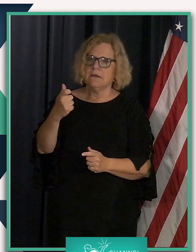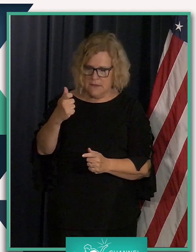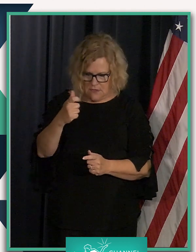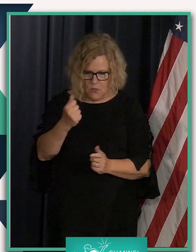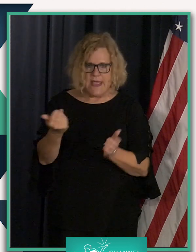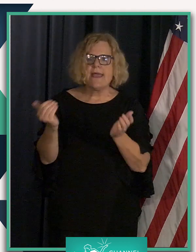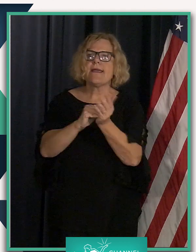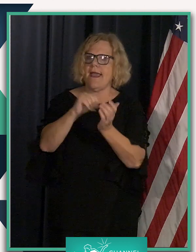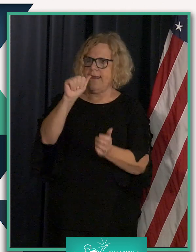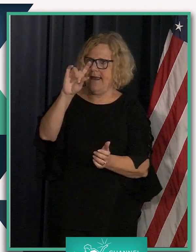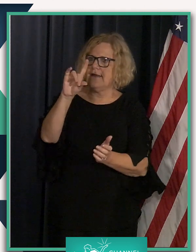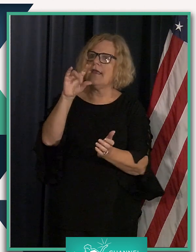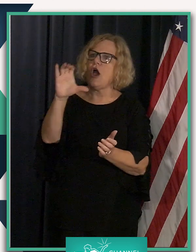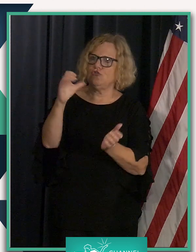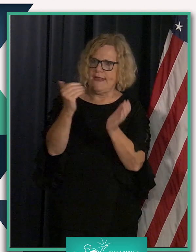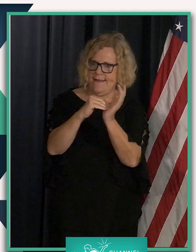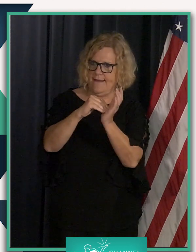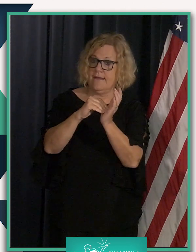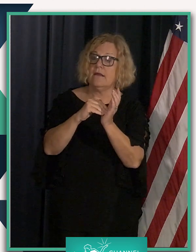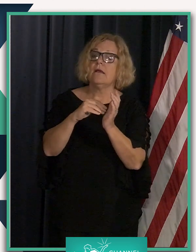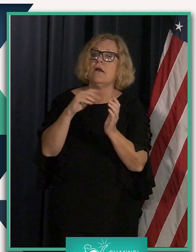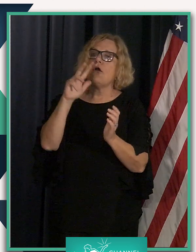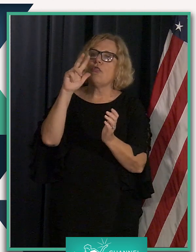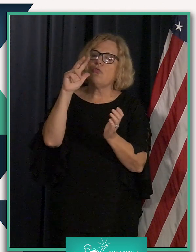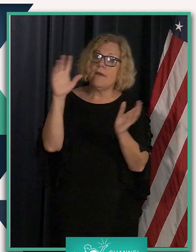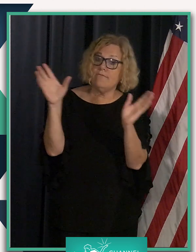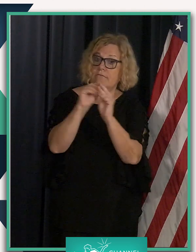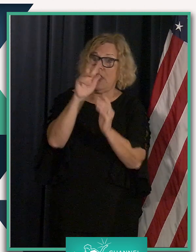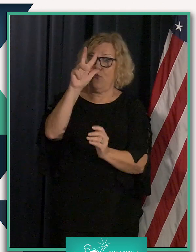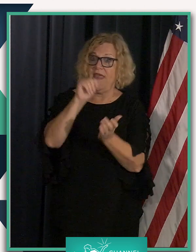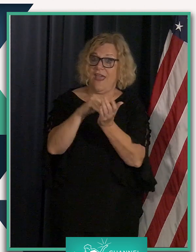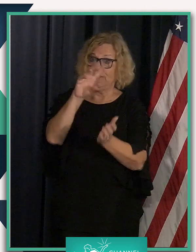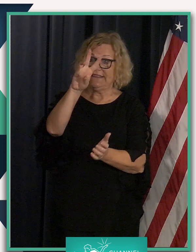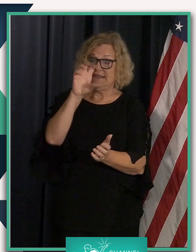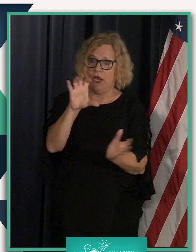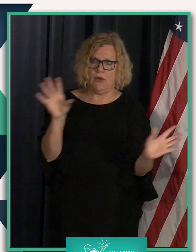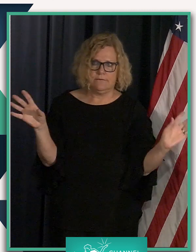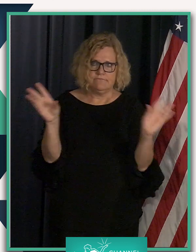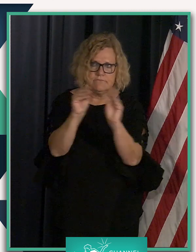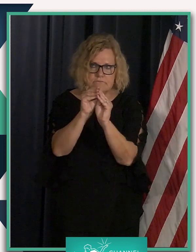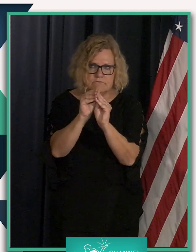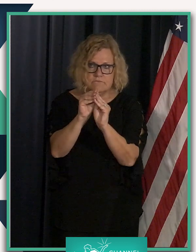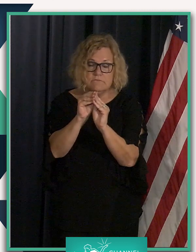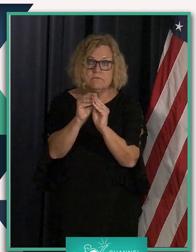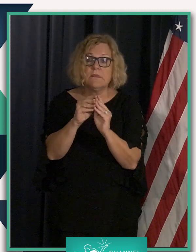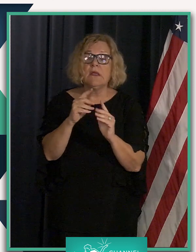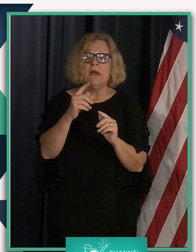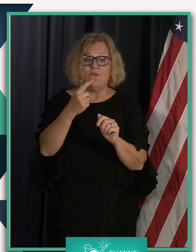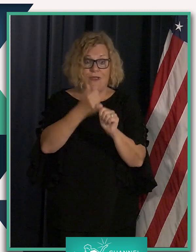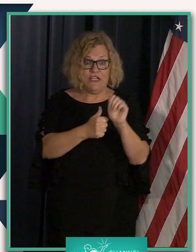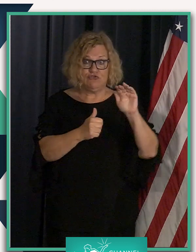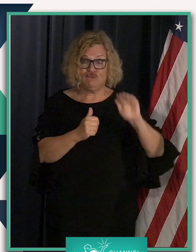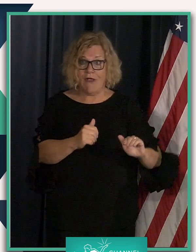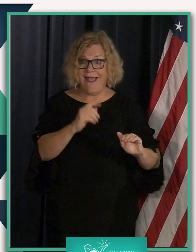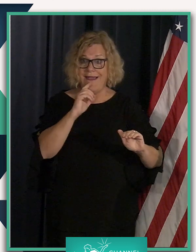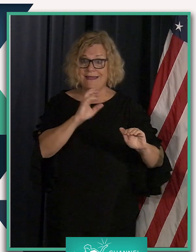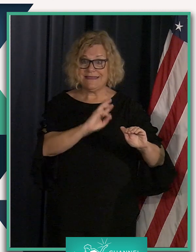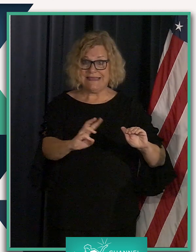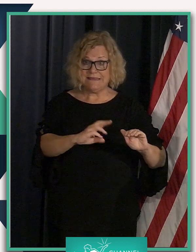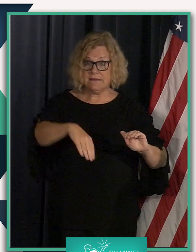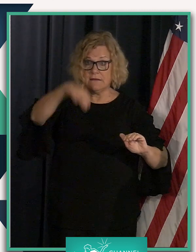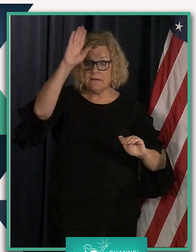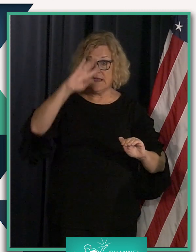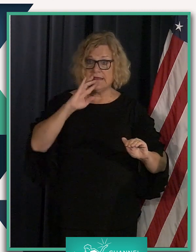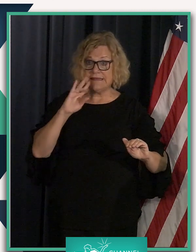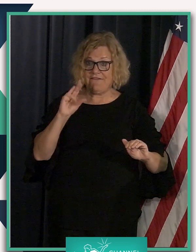another $1,800 for $3,600 total. And for each child that's 6 to